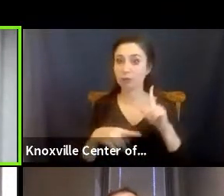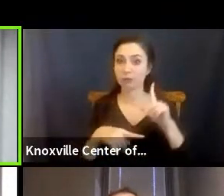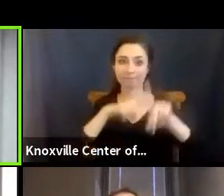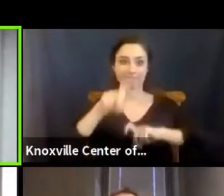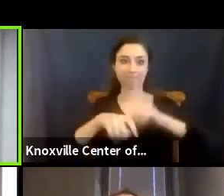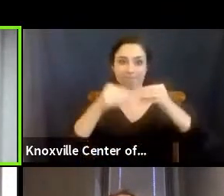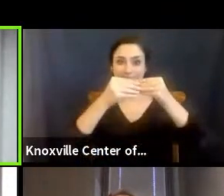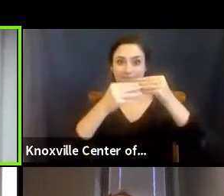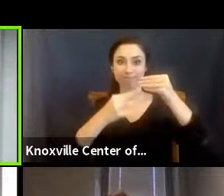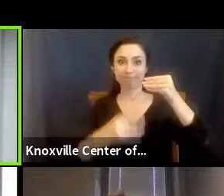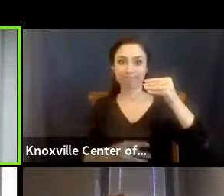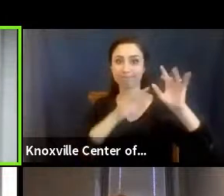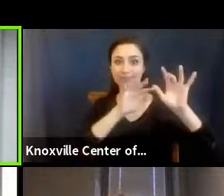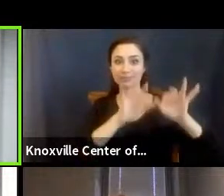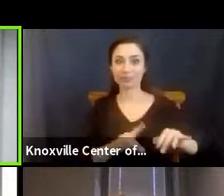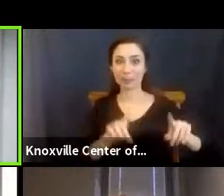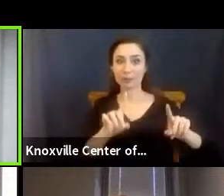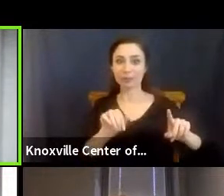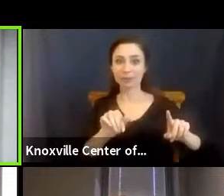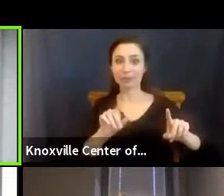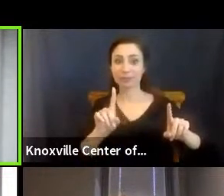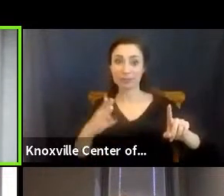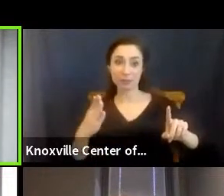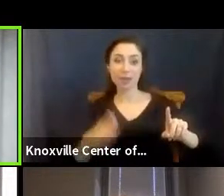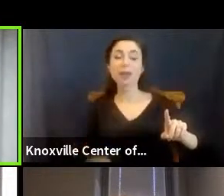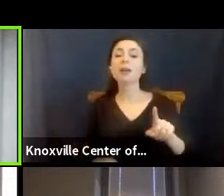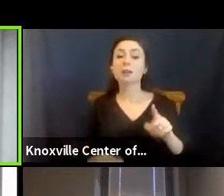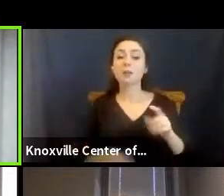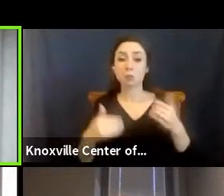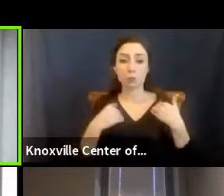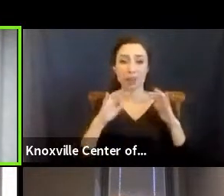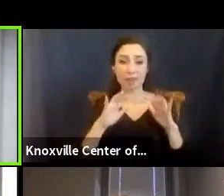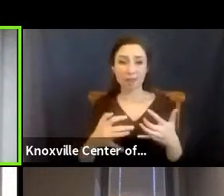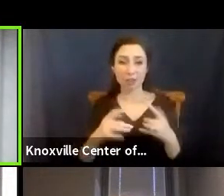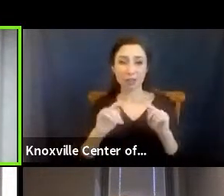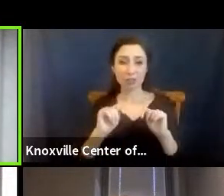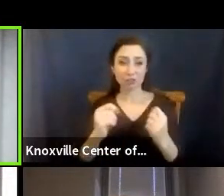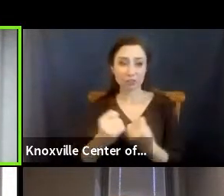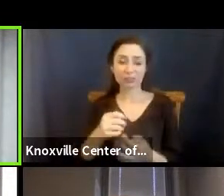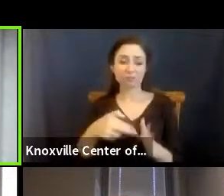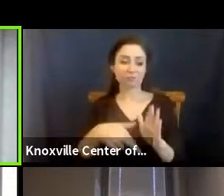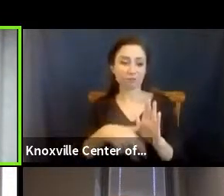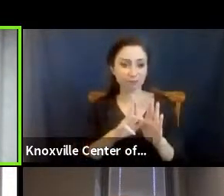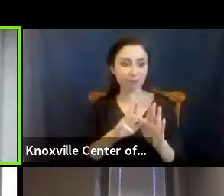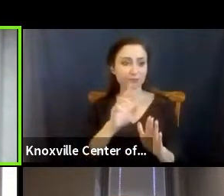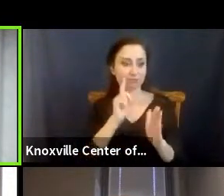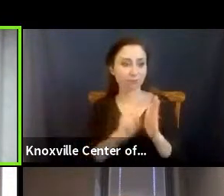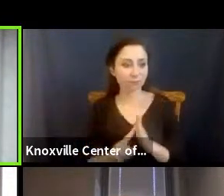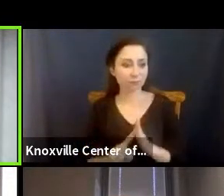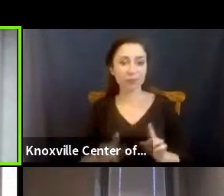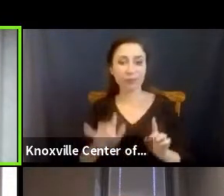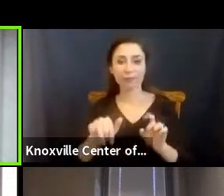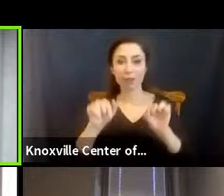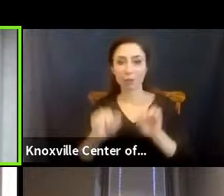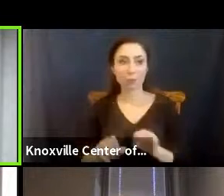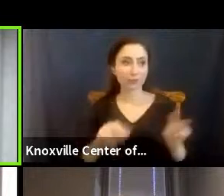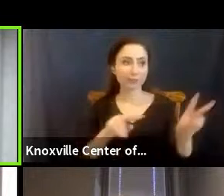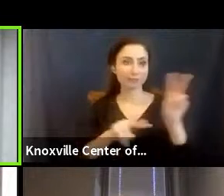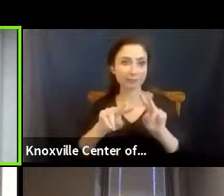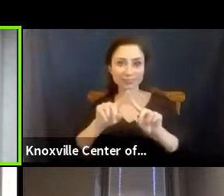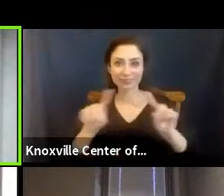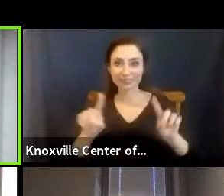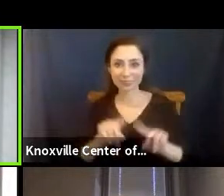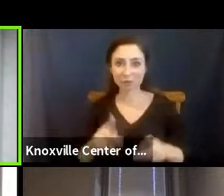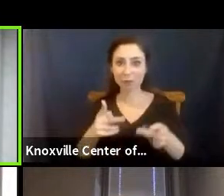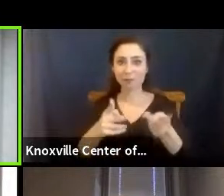our database. And then we have a team, a cluster team that reviews that. And we can sort by facilities and see if we're starting to see